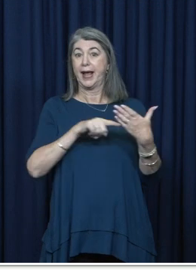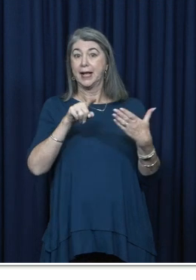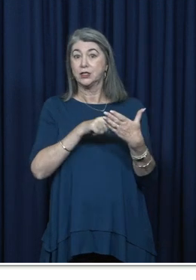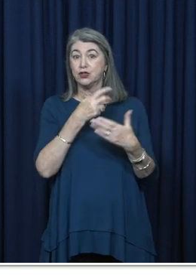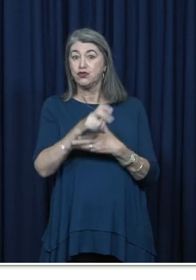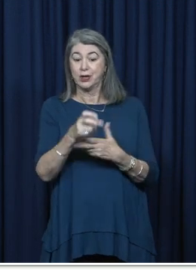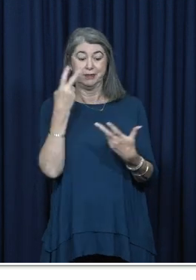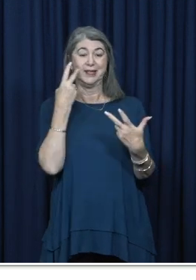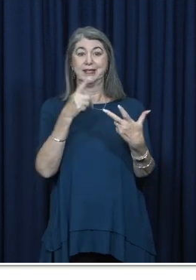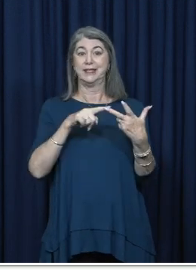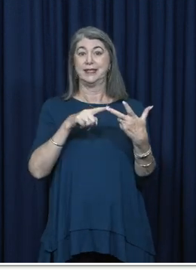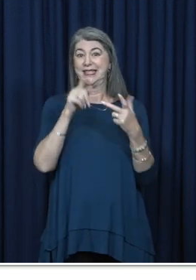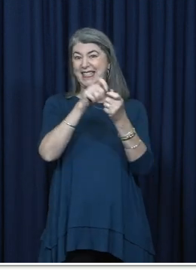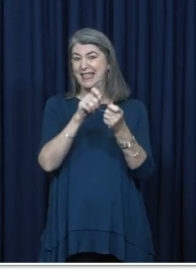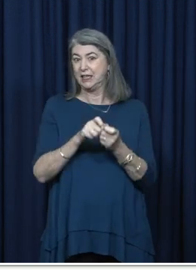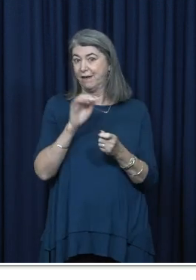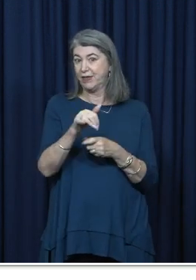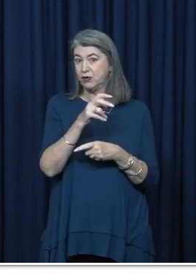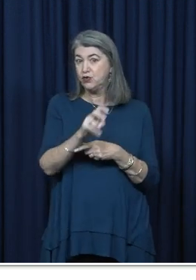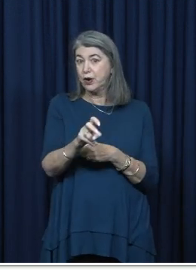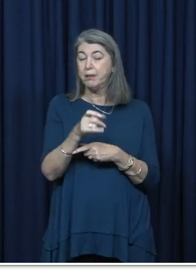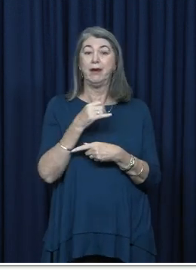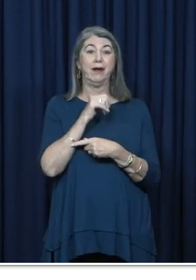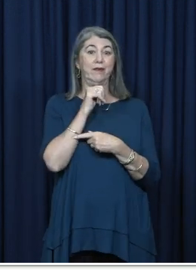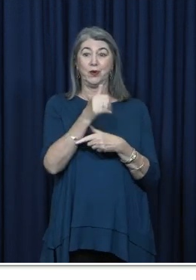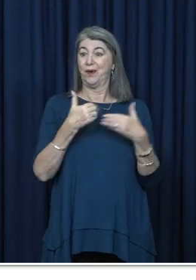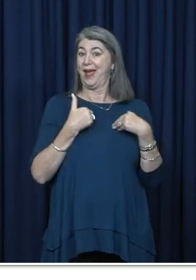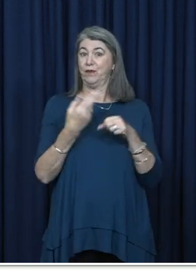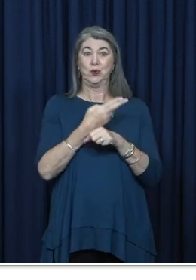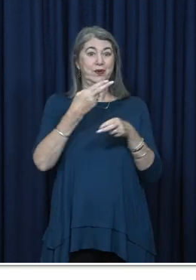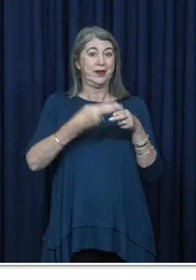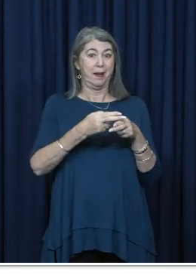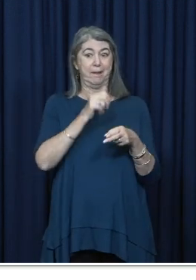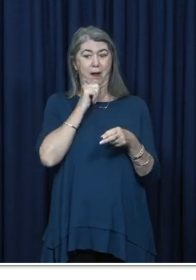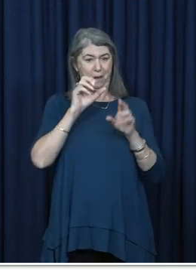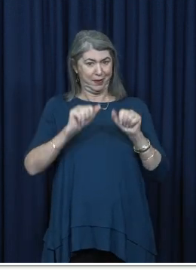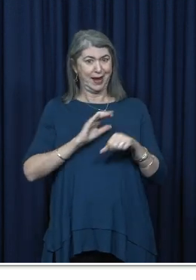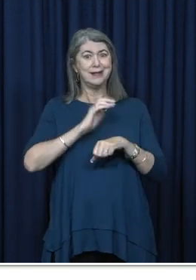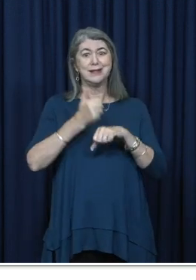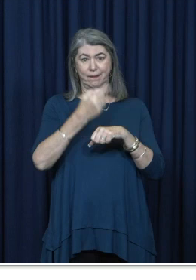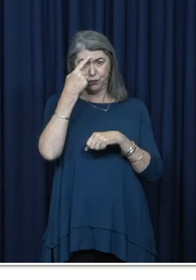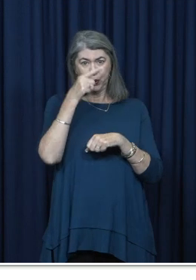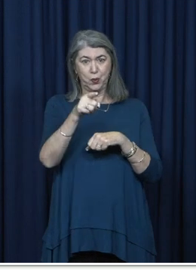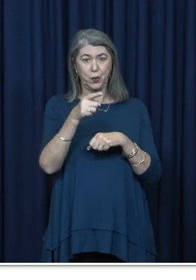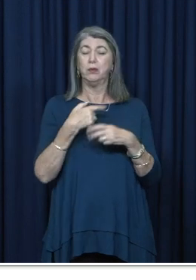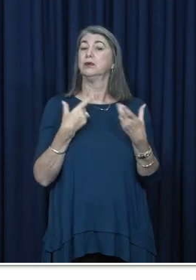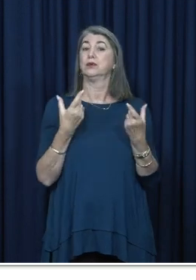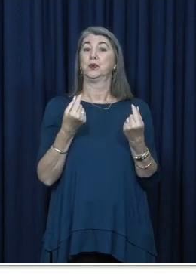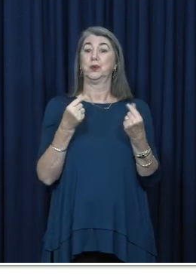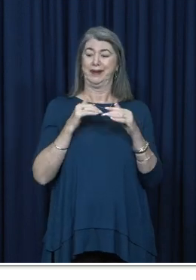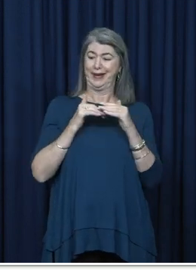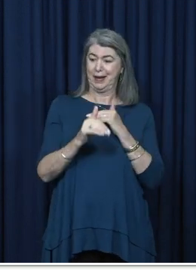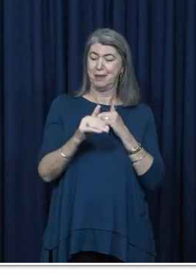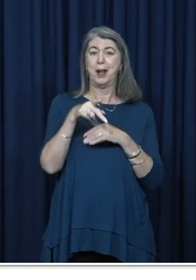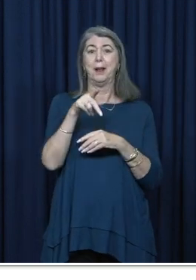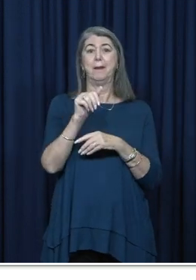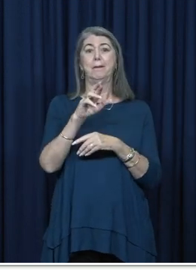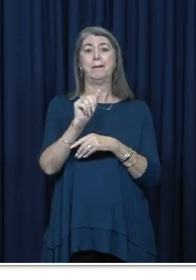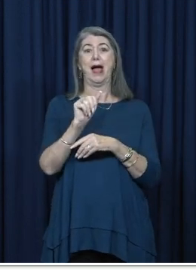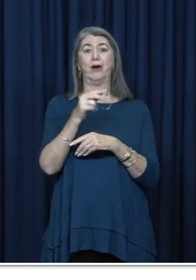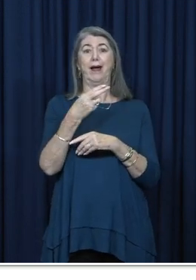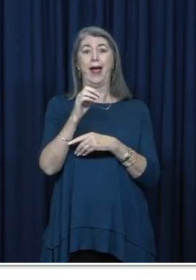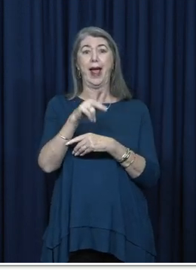see trip details. If you do not have a username and password, we can set one up for you simply by emailing